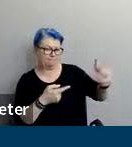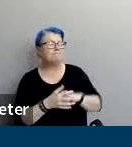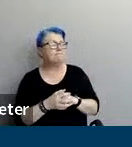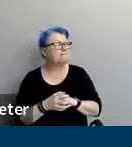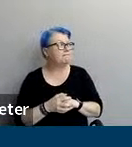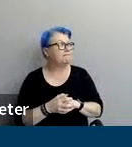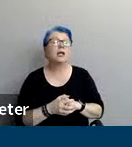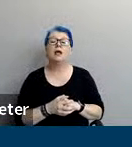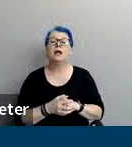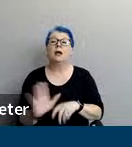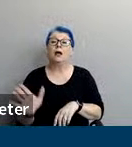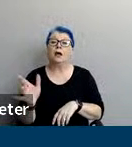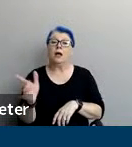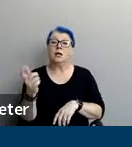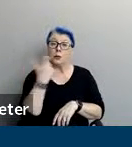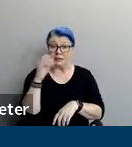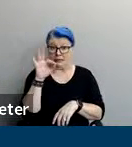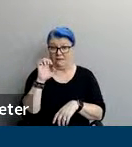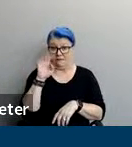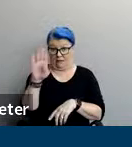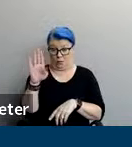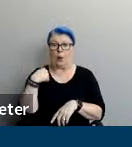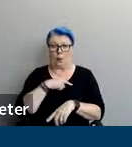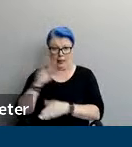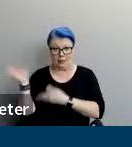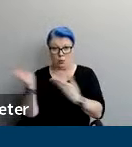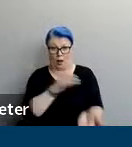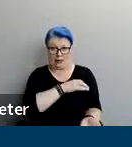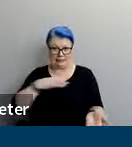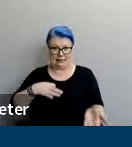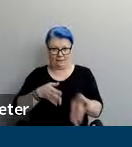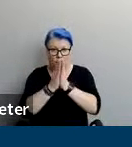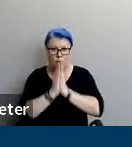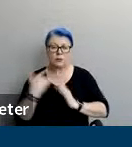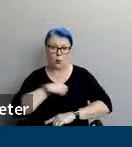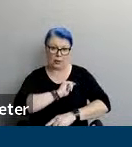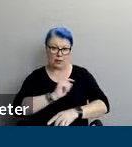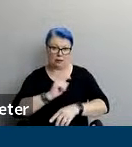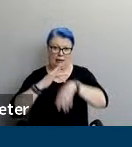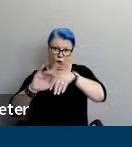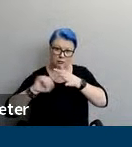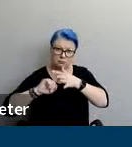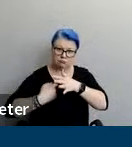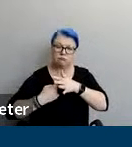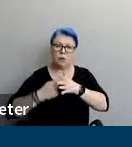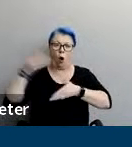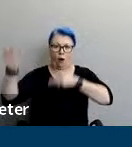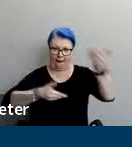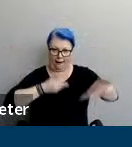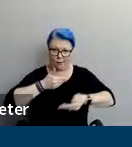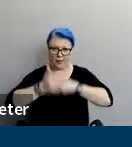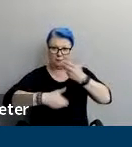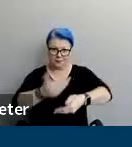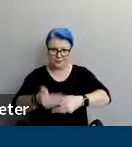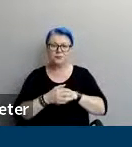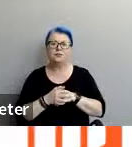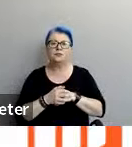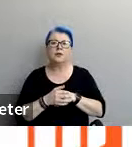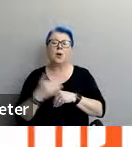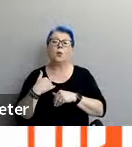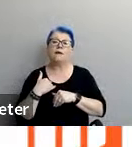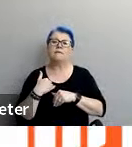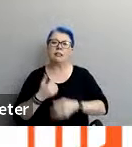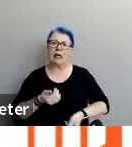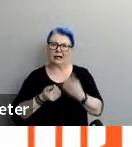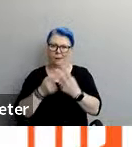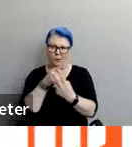So in February, we brought staffing requests so that we can get a head start on hiring. There's a couple